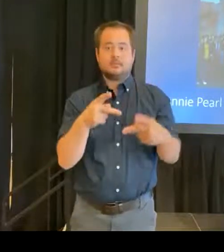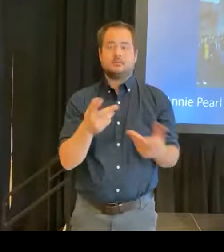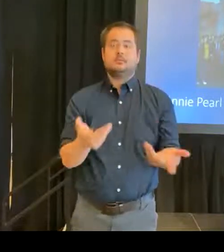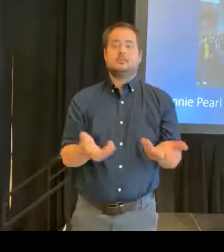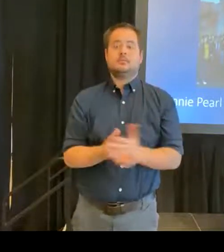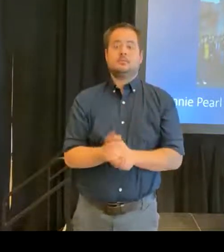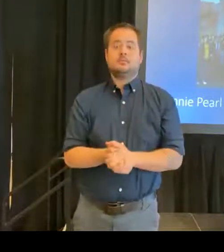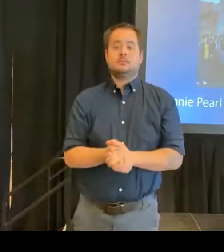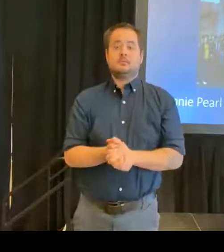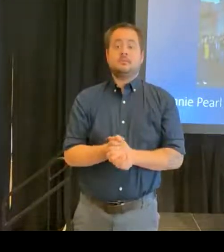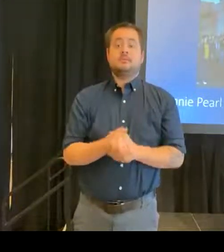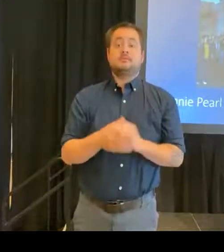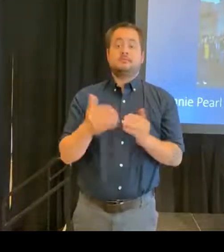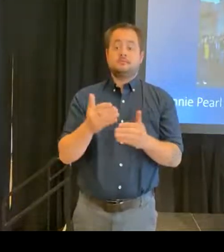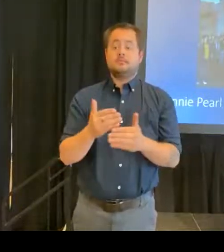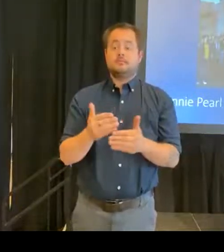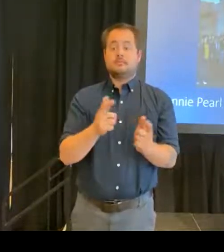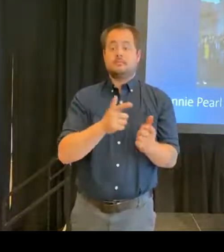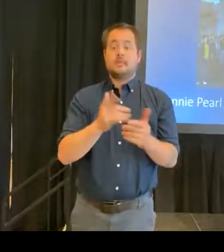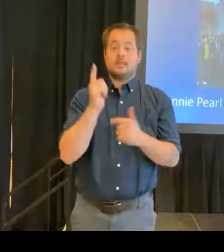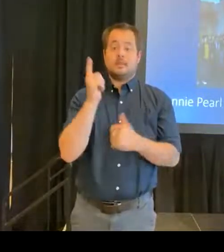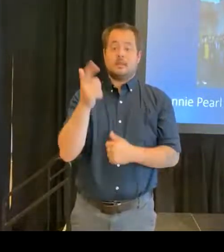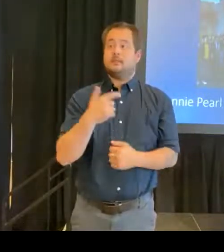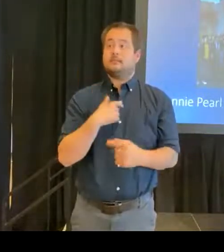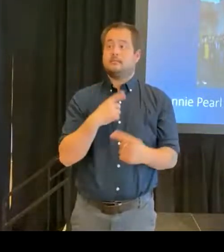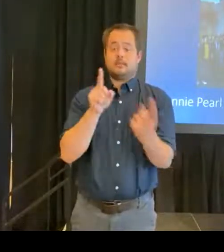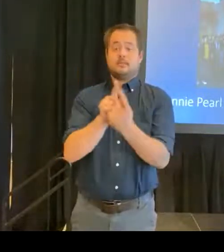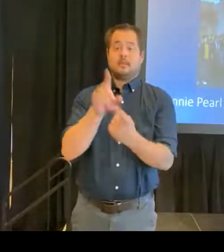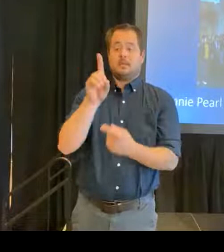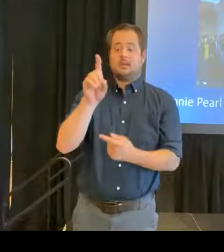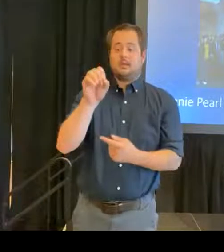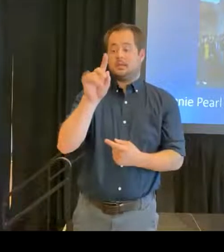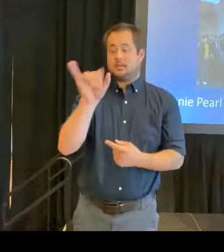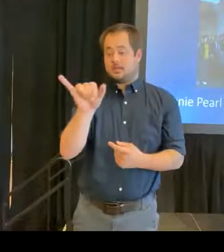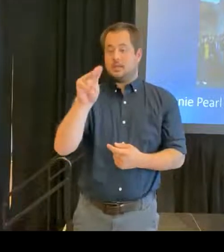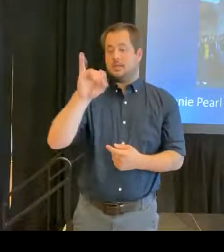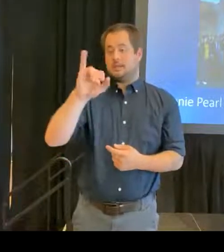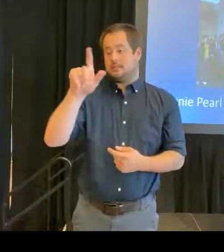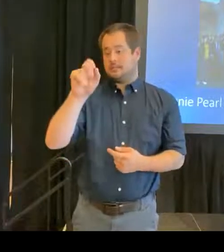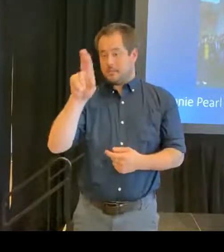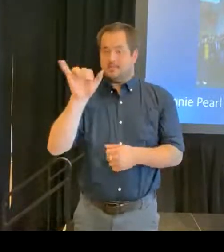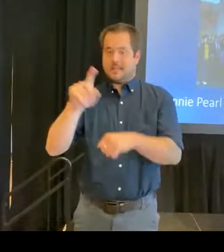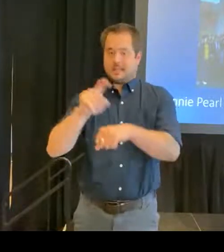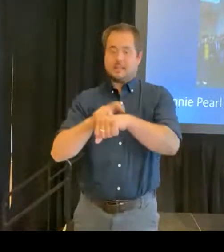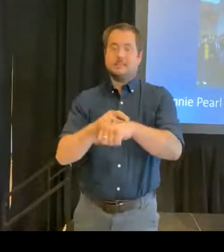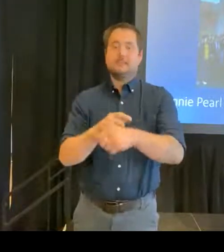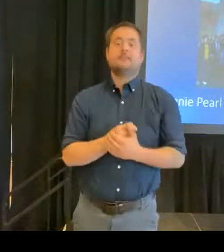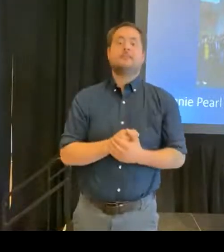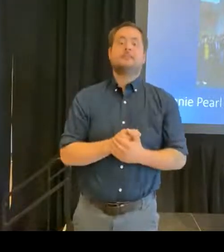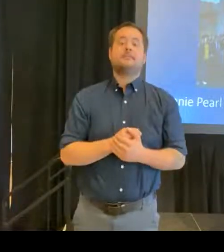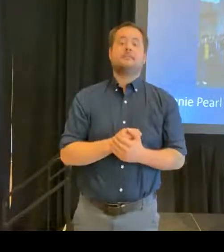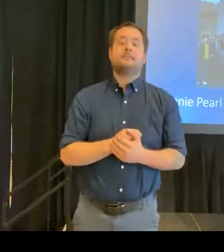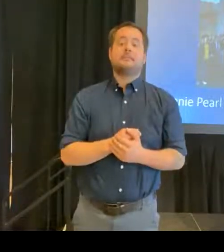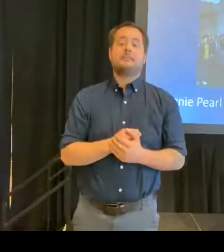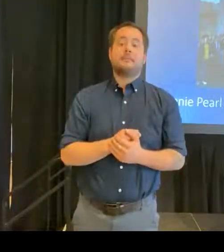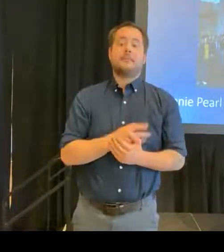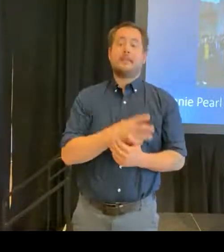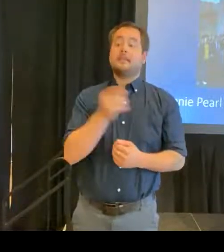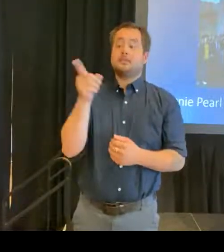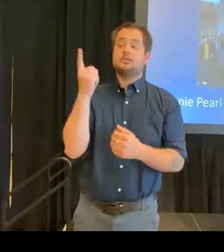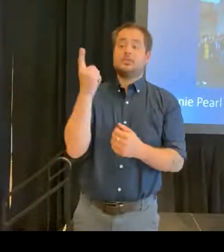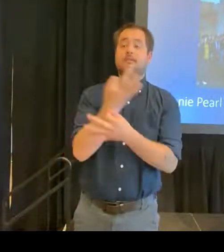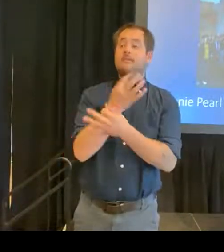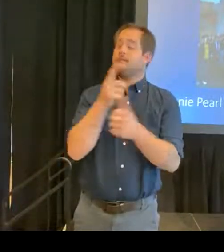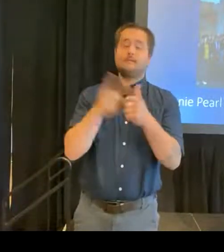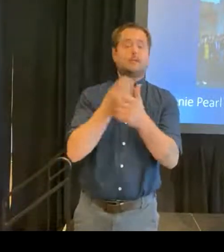Then I met Dottie Selma. She was a Dottie Miller then. She was one of the one